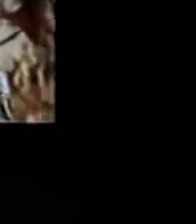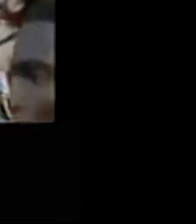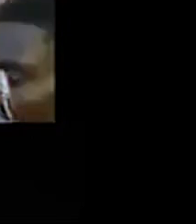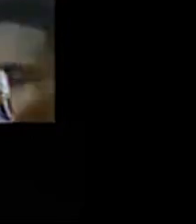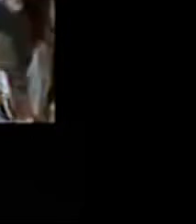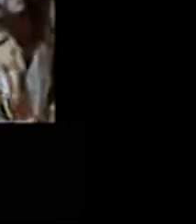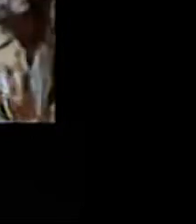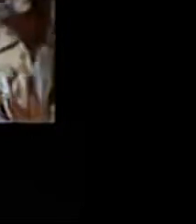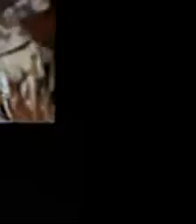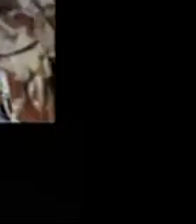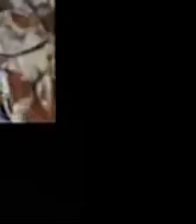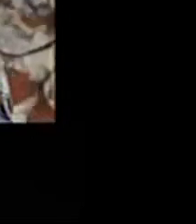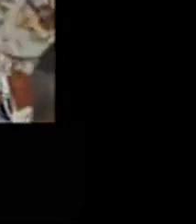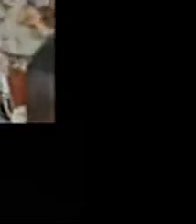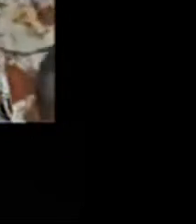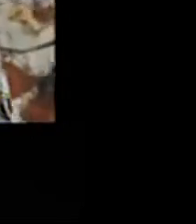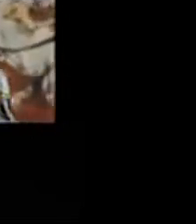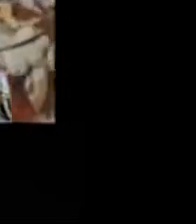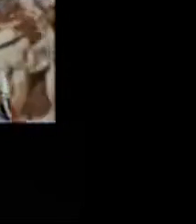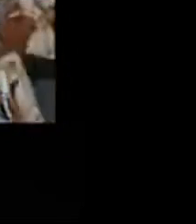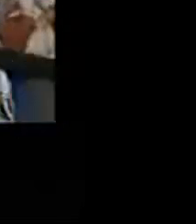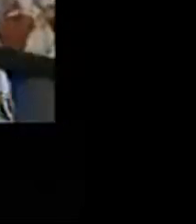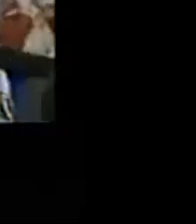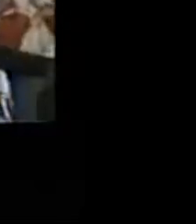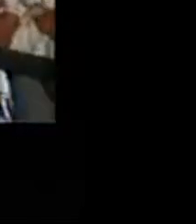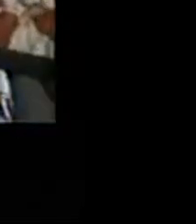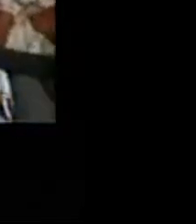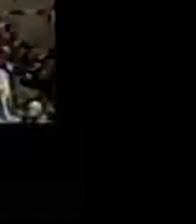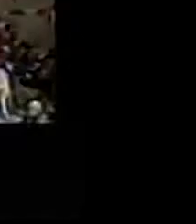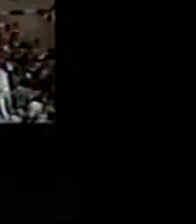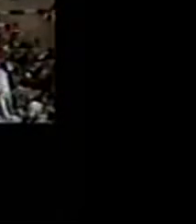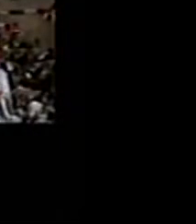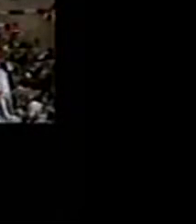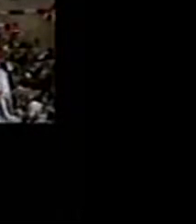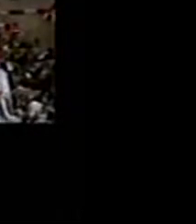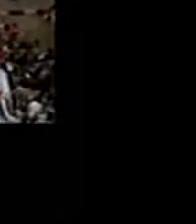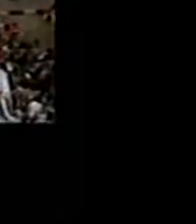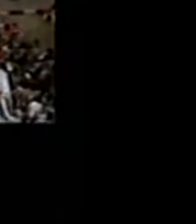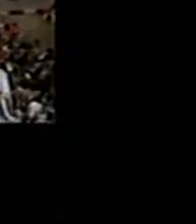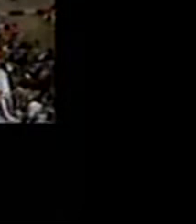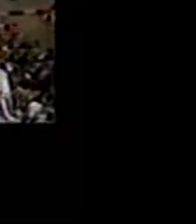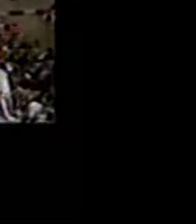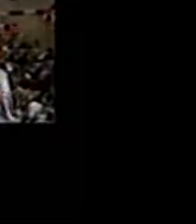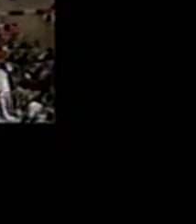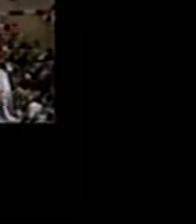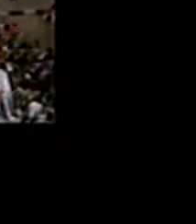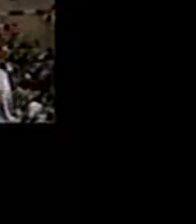let's recognize your welcome sir and we're having our misses Royal Highness